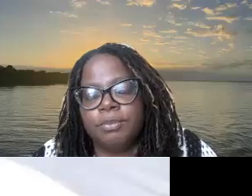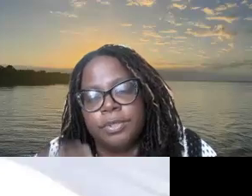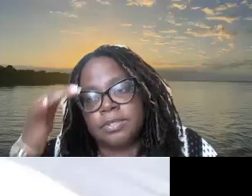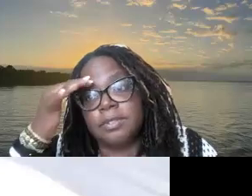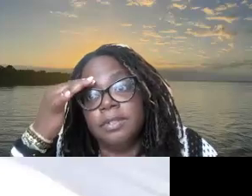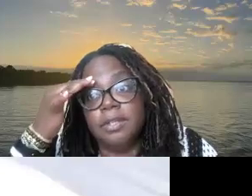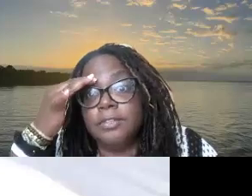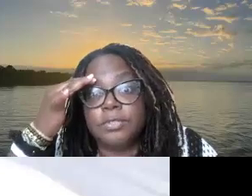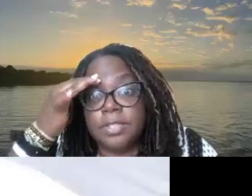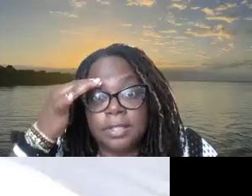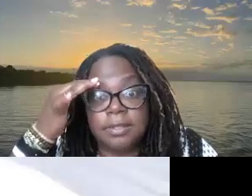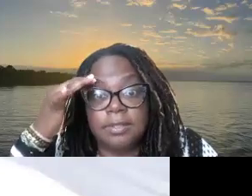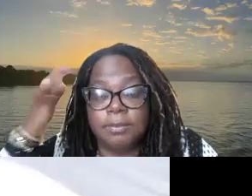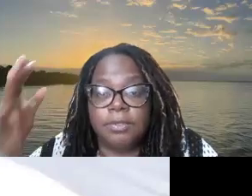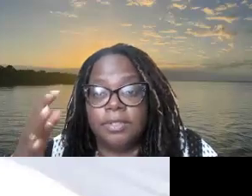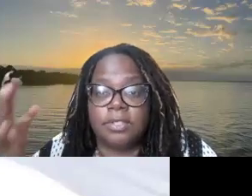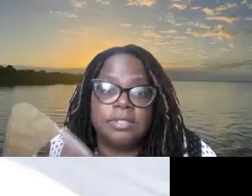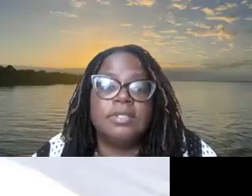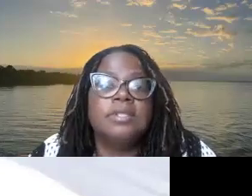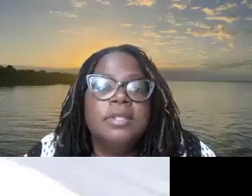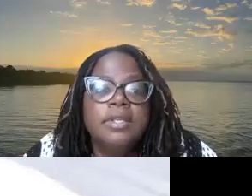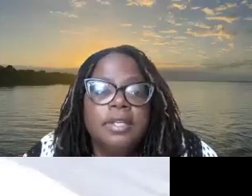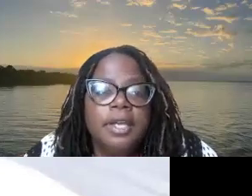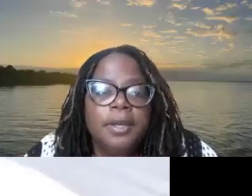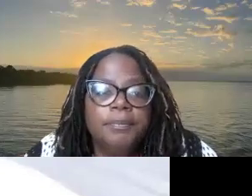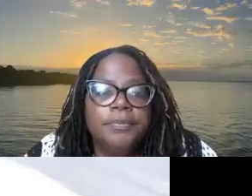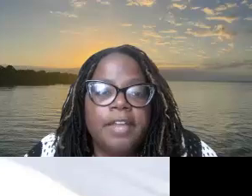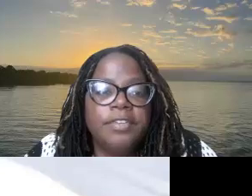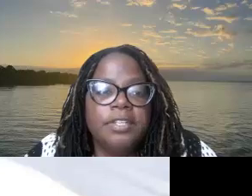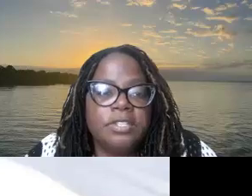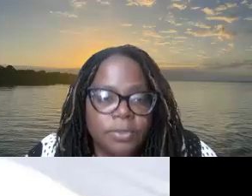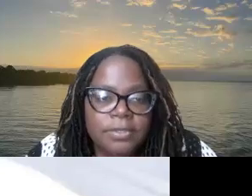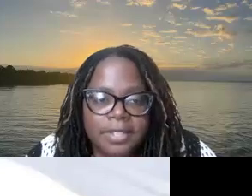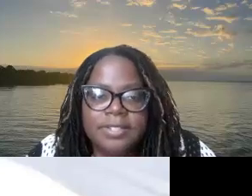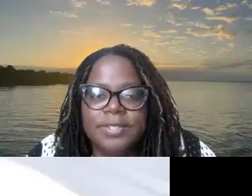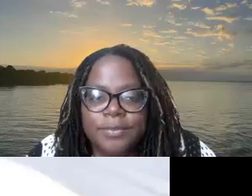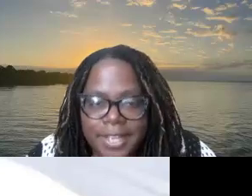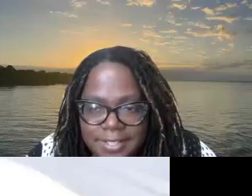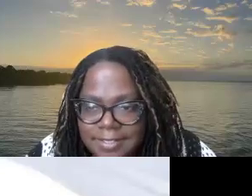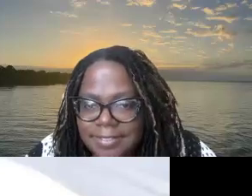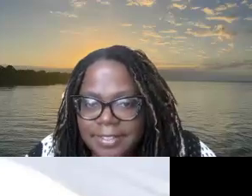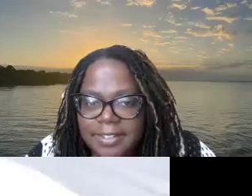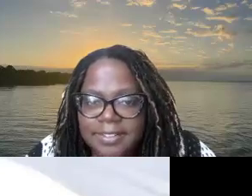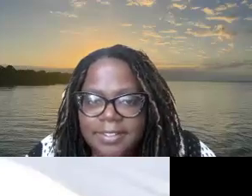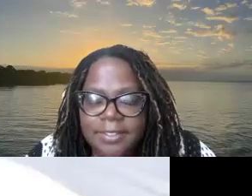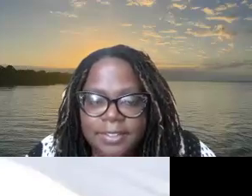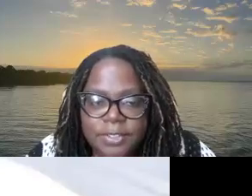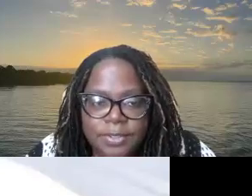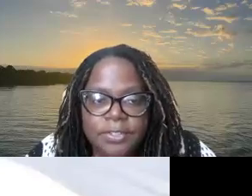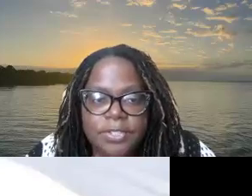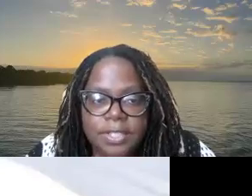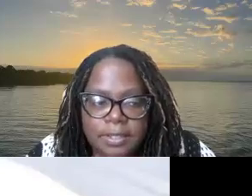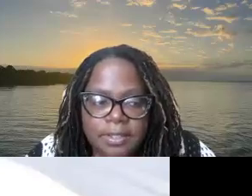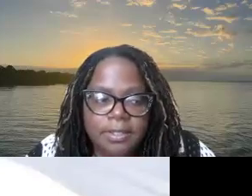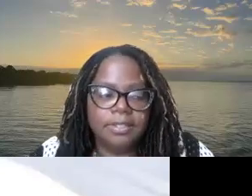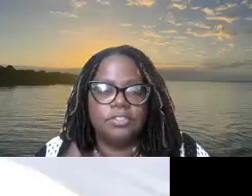but it's really important to understand immigrant justice. Having an historical analysis on race, right, in our